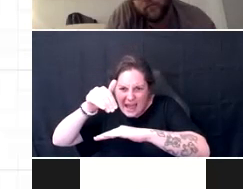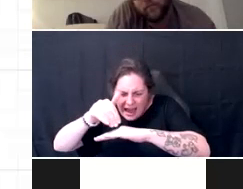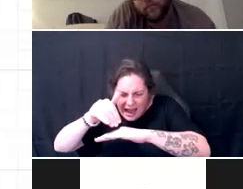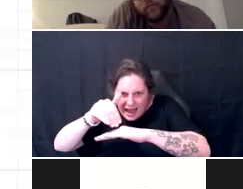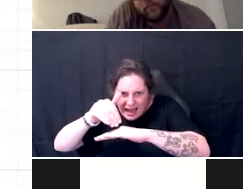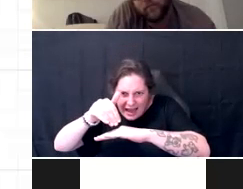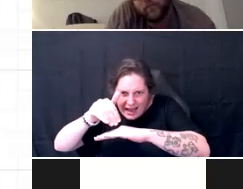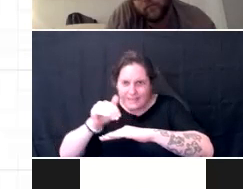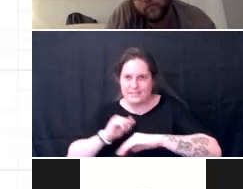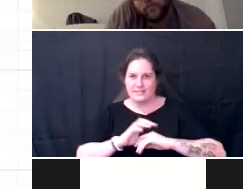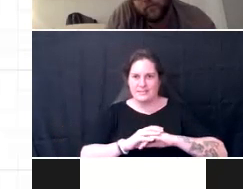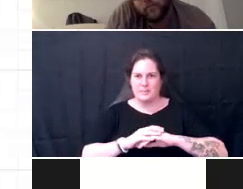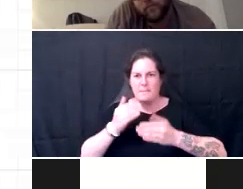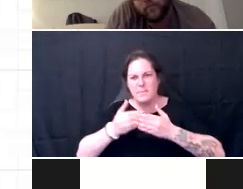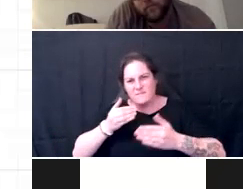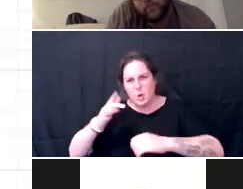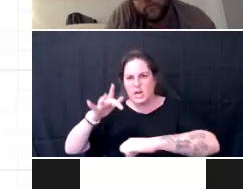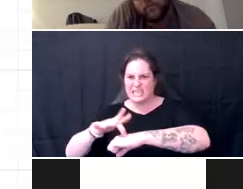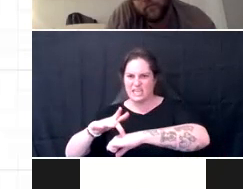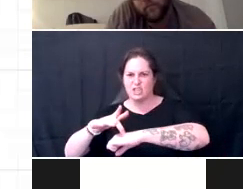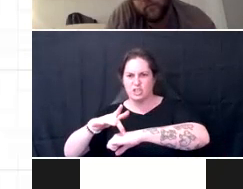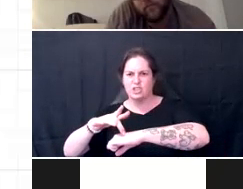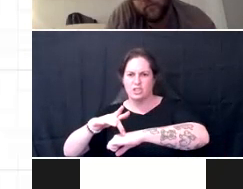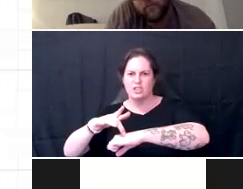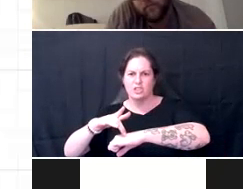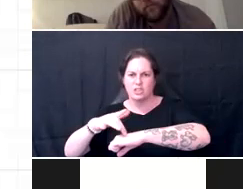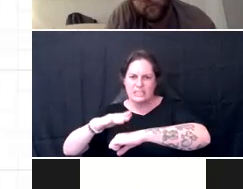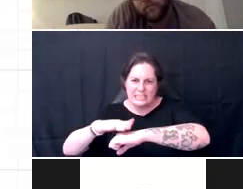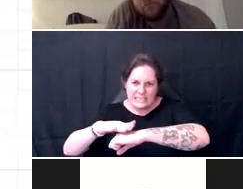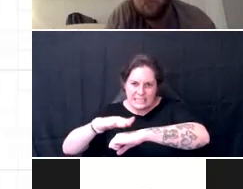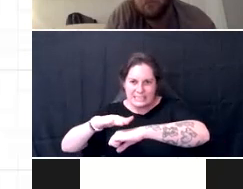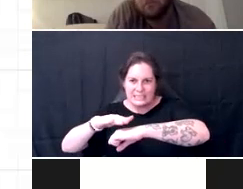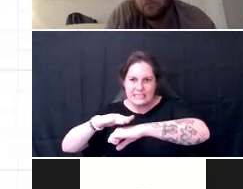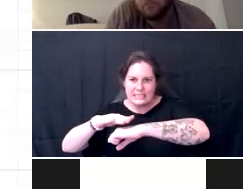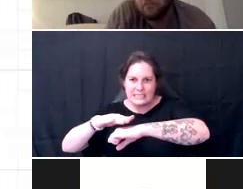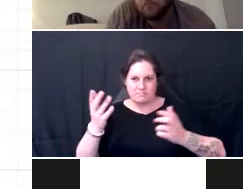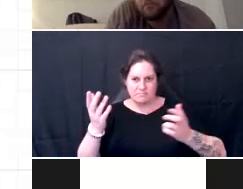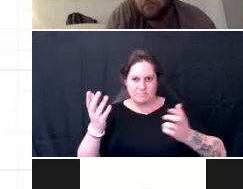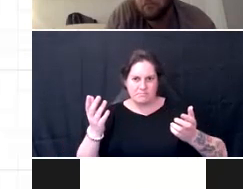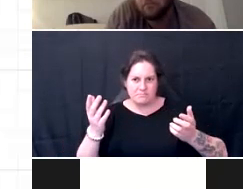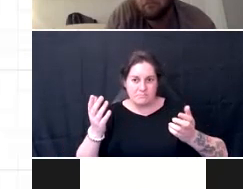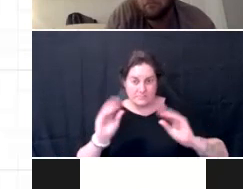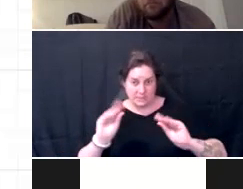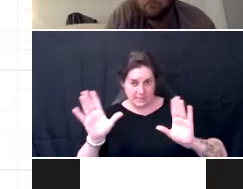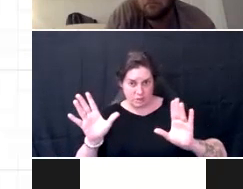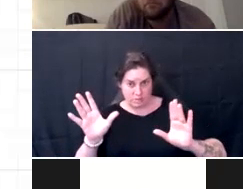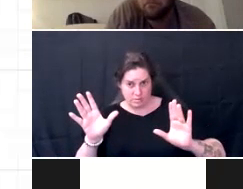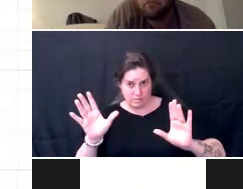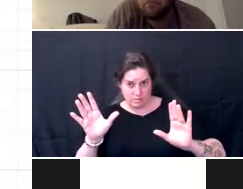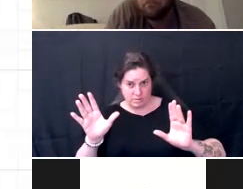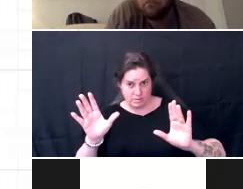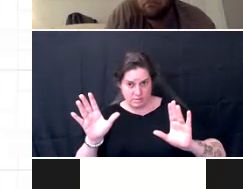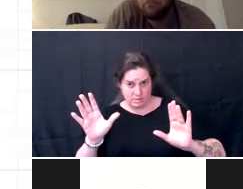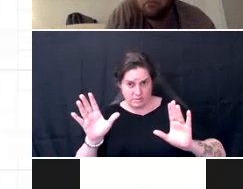Okay? All right. So now we found the final velocity. And if we want to find